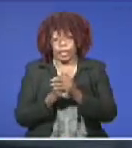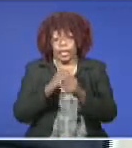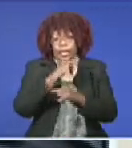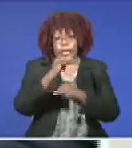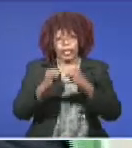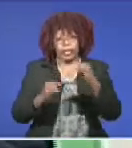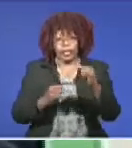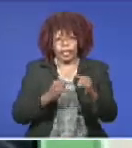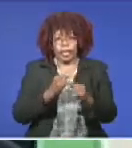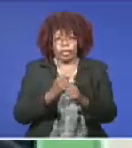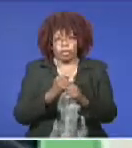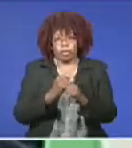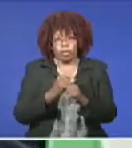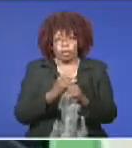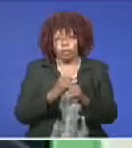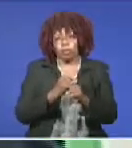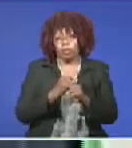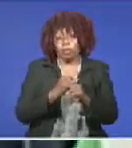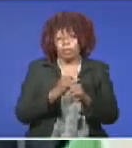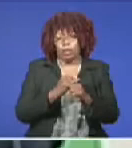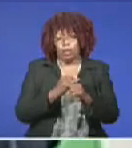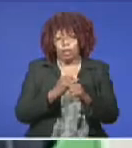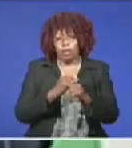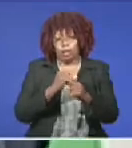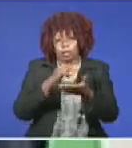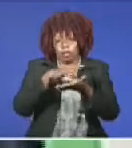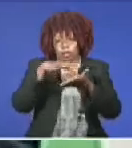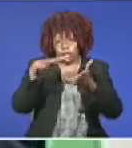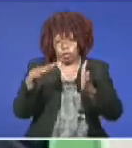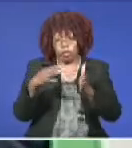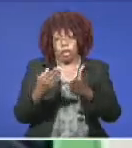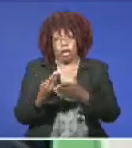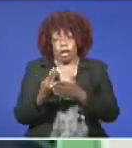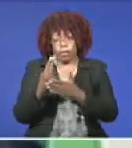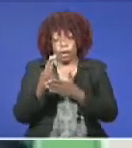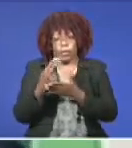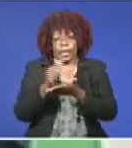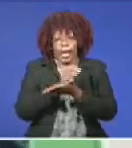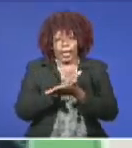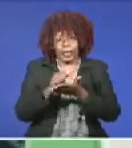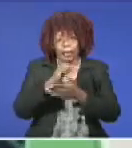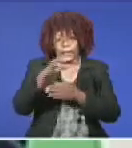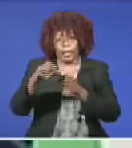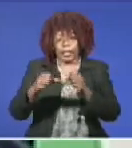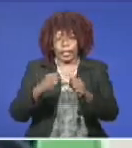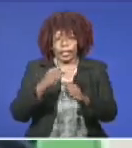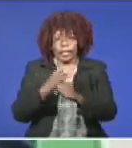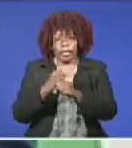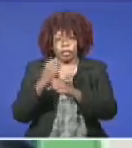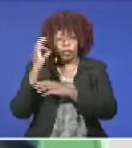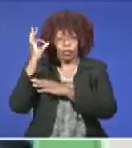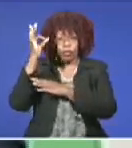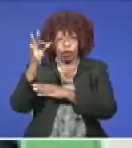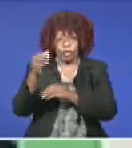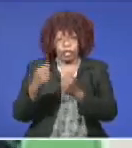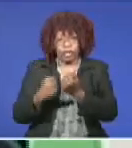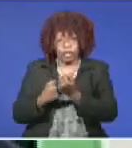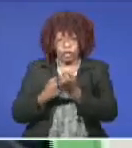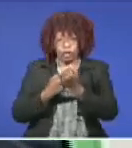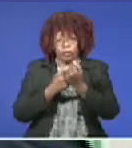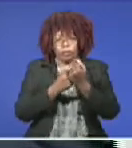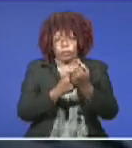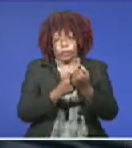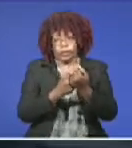international students during the upcoming academic year, which will further the support